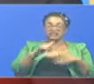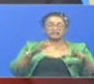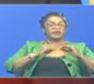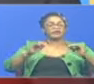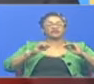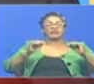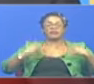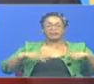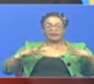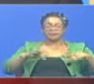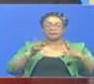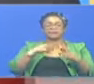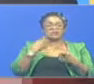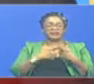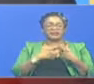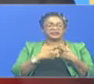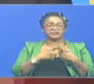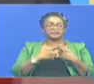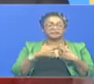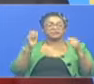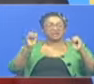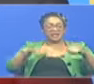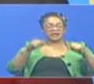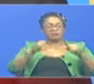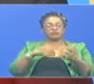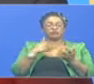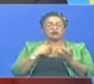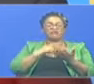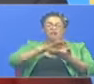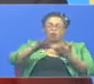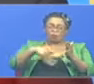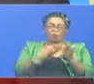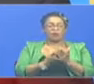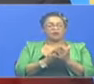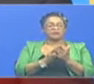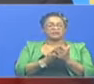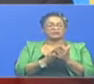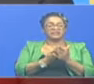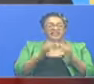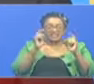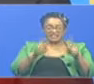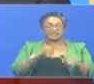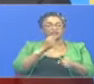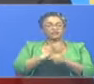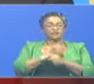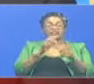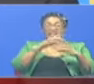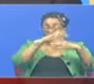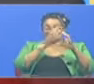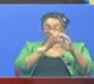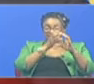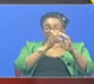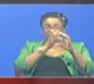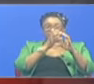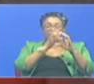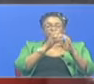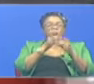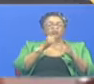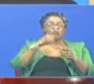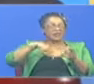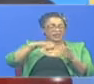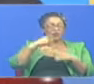then getting them to be able to get all the supplies they need to be able to do the test. As we work on that, we will continue to